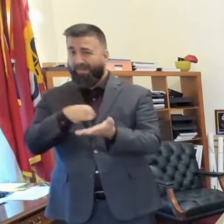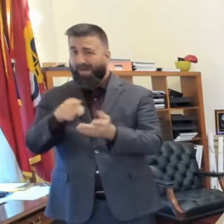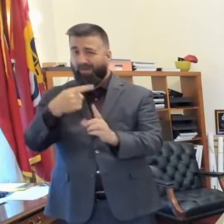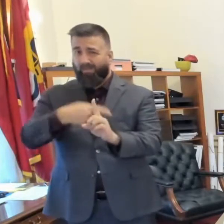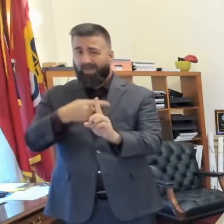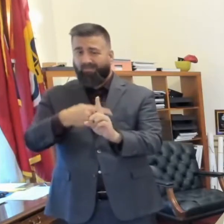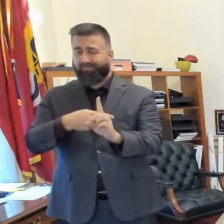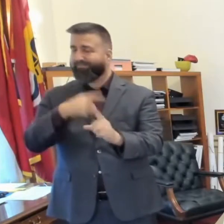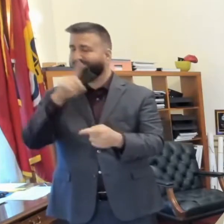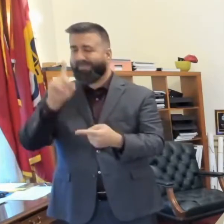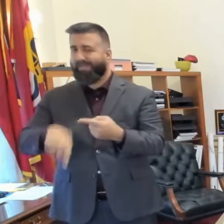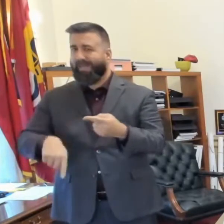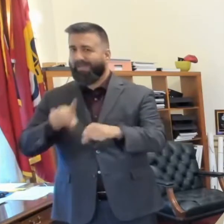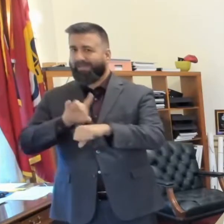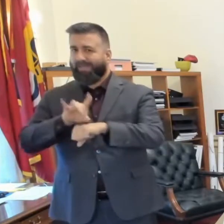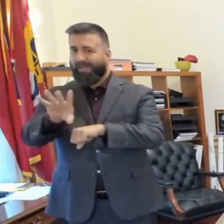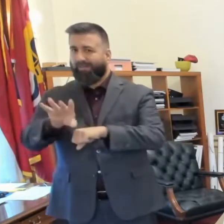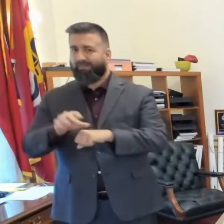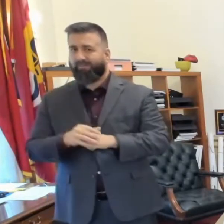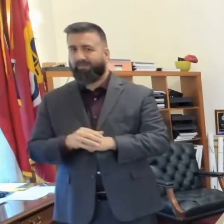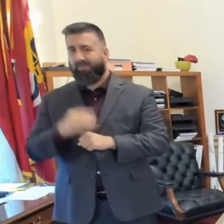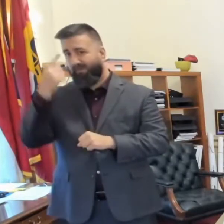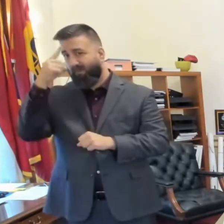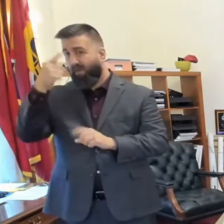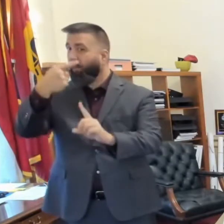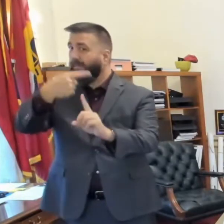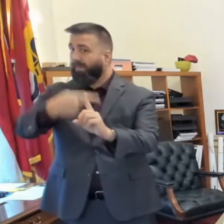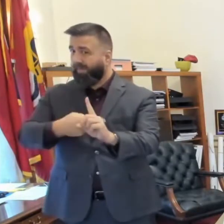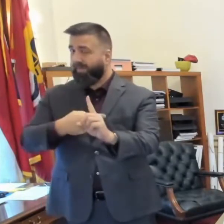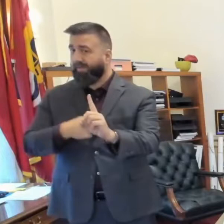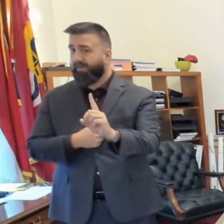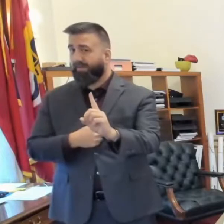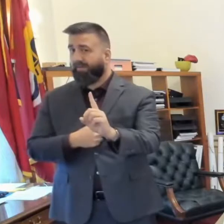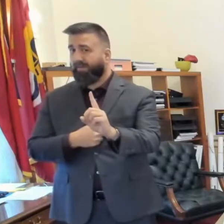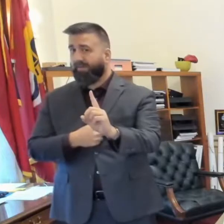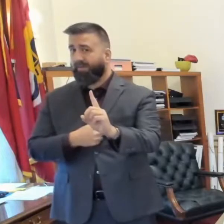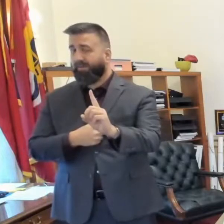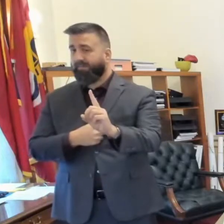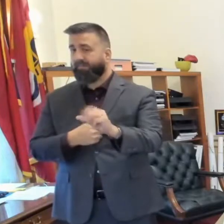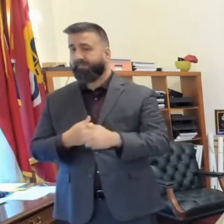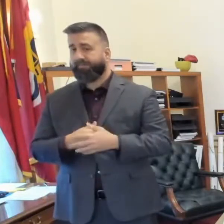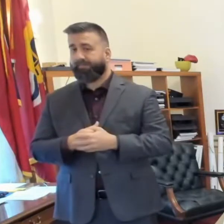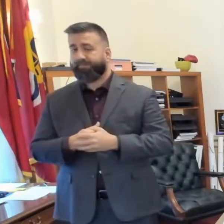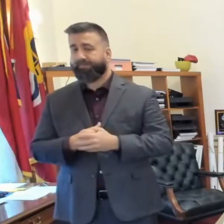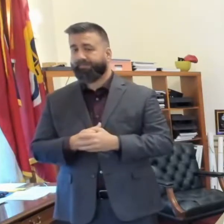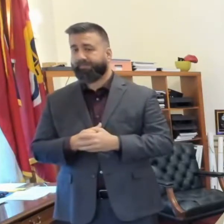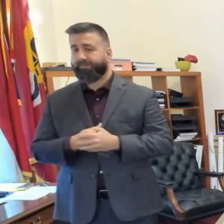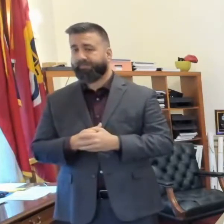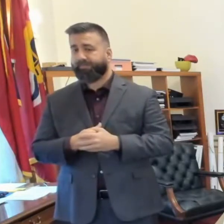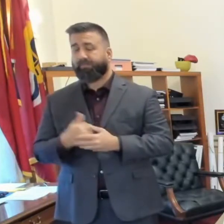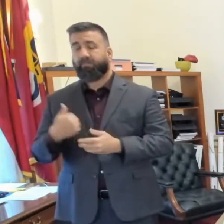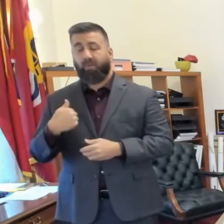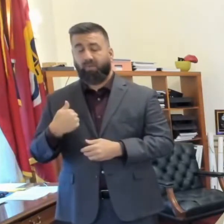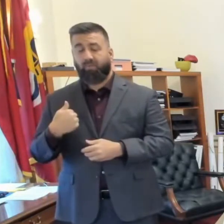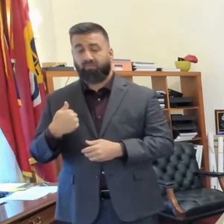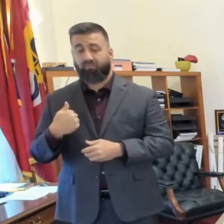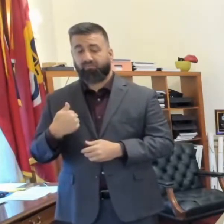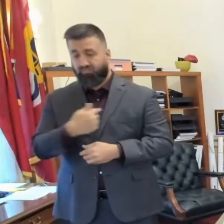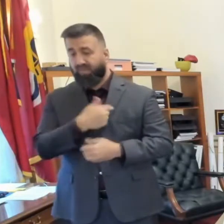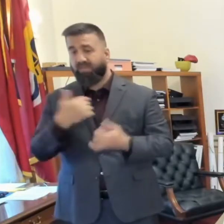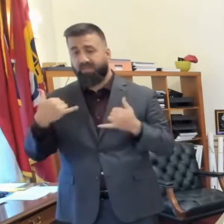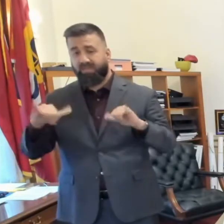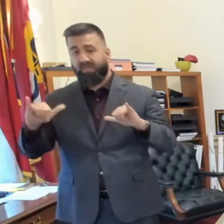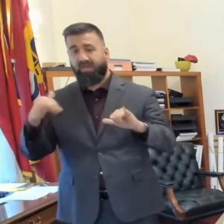cannot be evicted for the next month. We still have about a